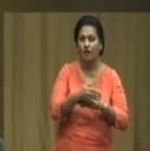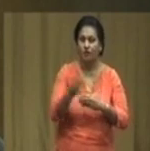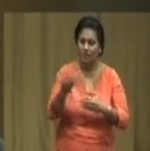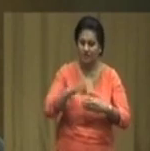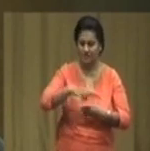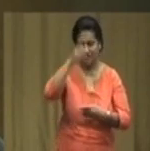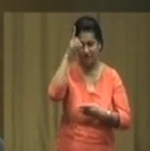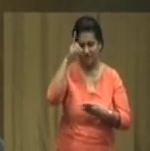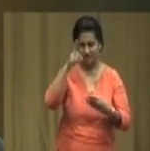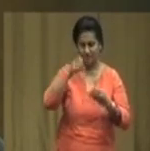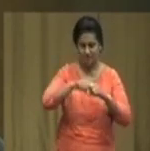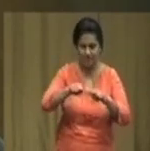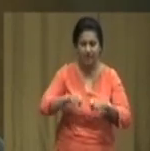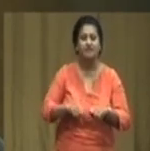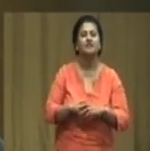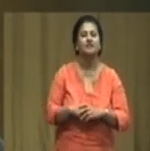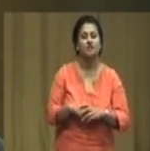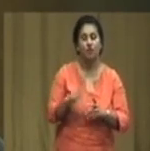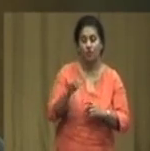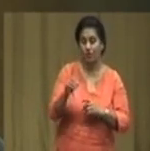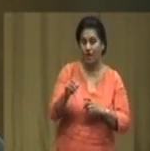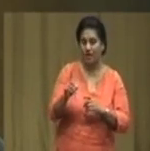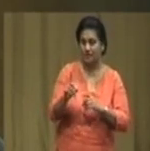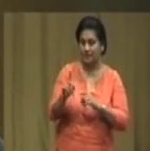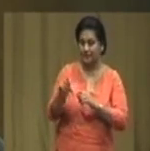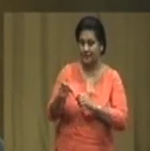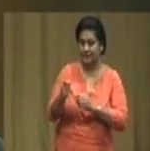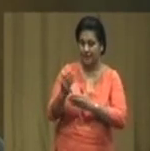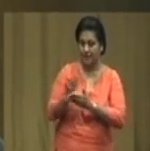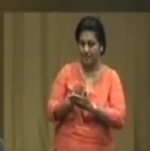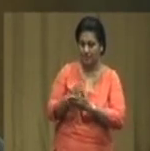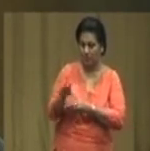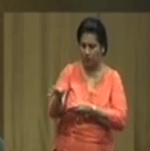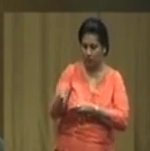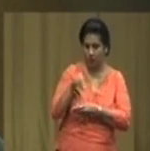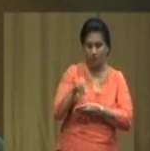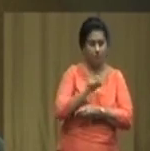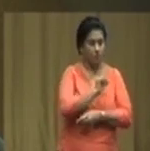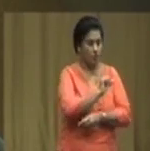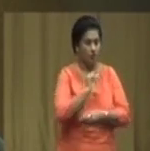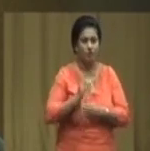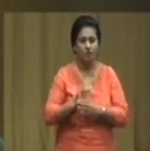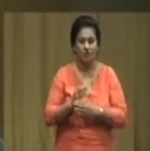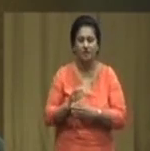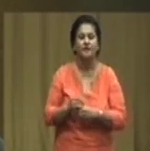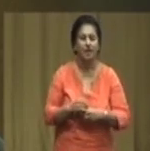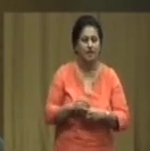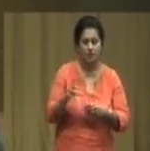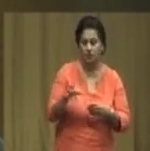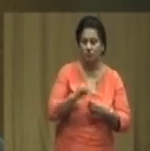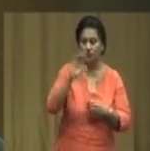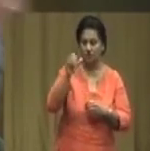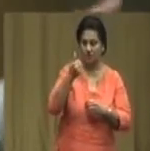space. I mean, I think one of the key lessons I extracted from the work that you are doing is how you've successfully